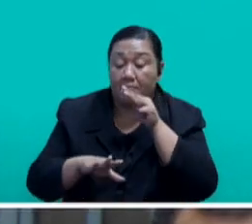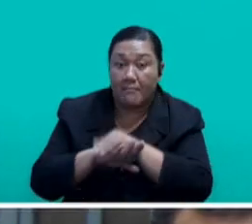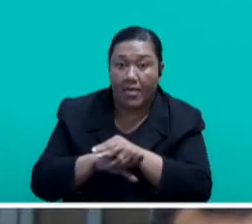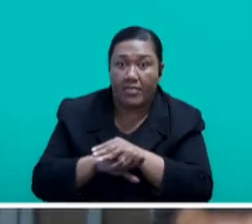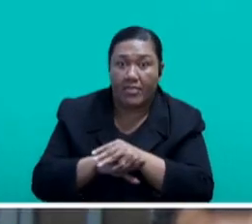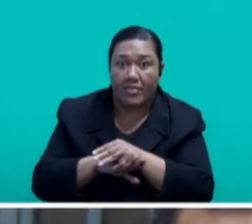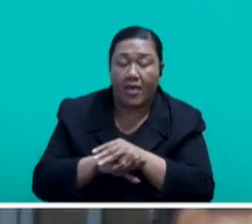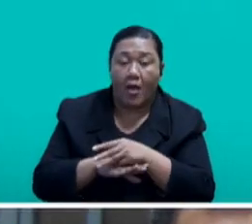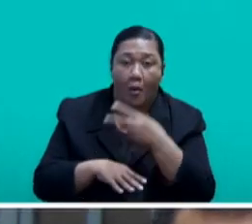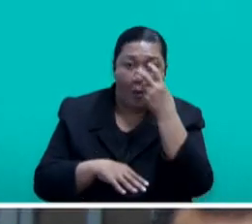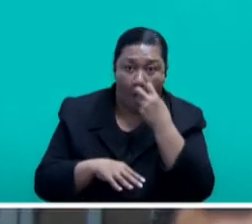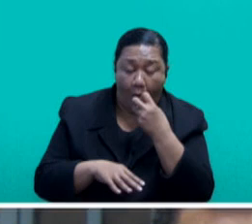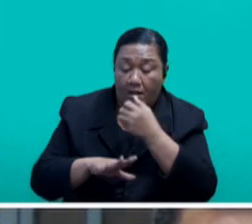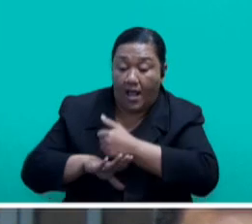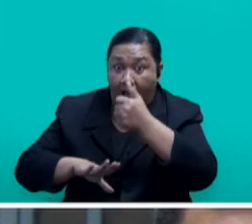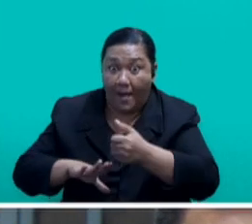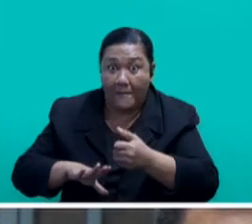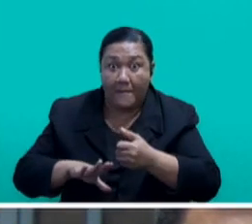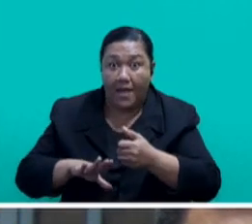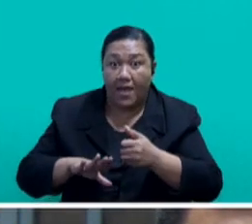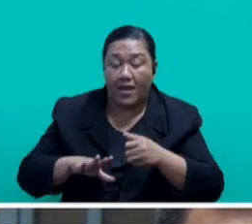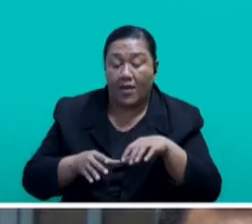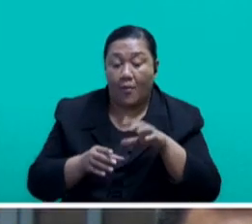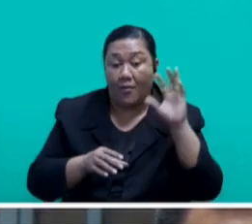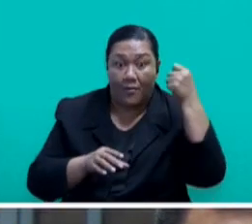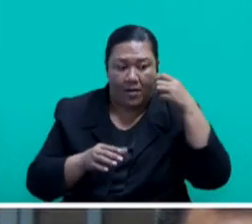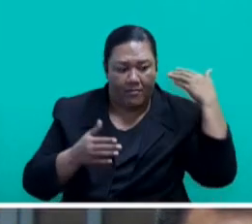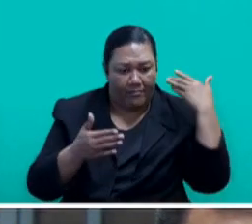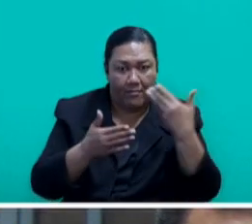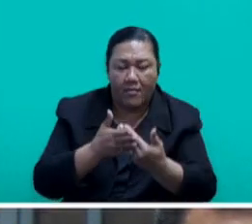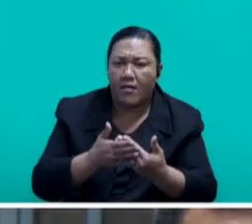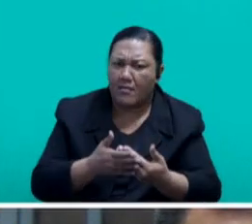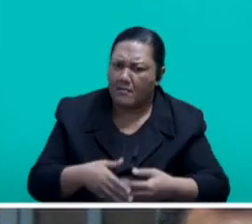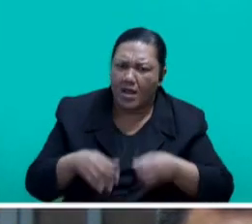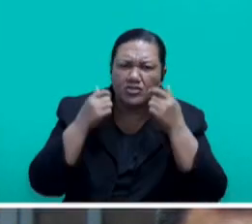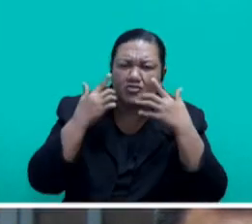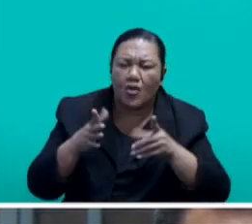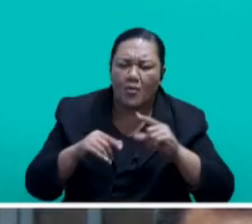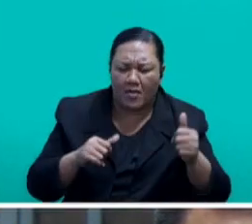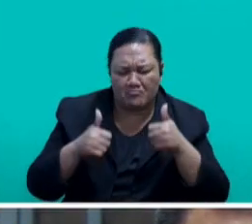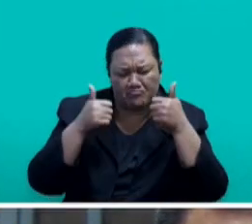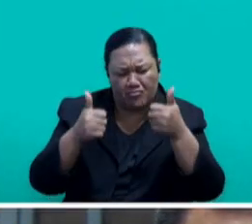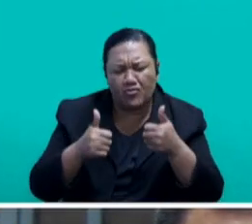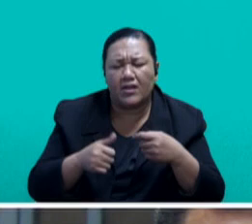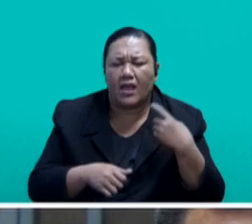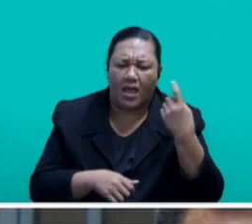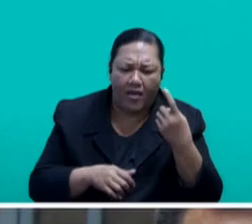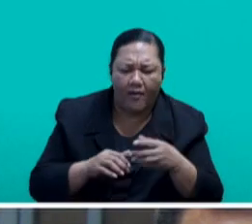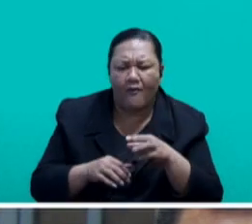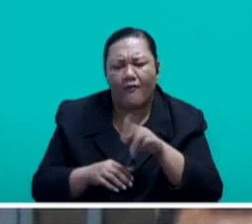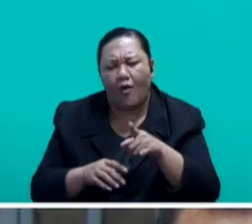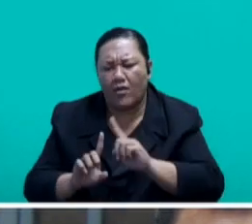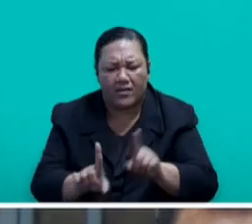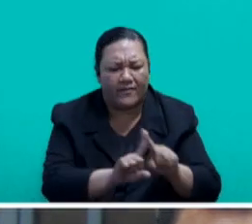change, has walked into a deeply grim state of affairs. Despite this, the coalition government recognizes